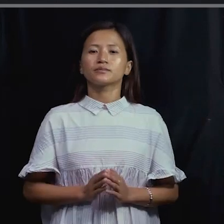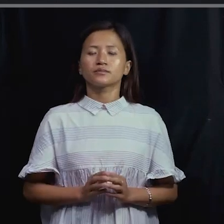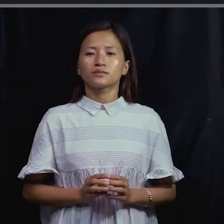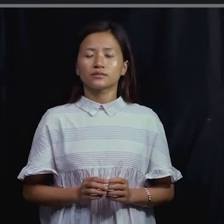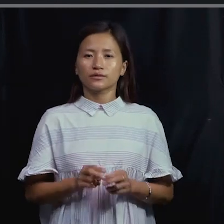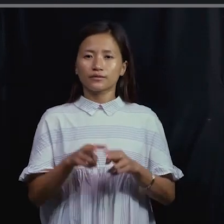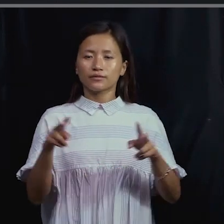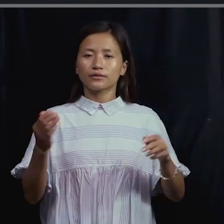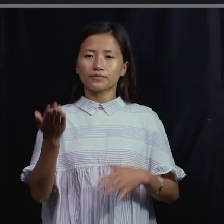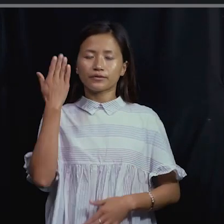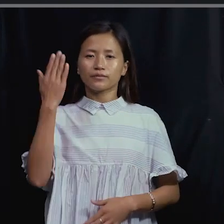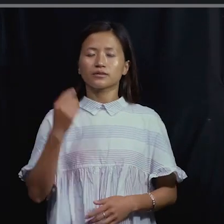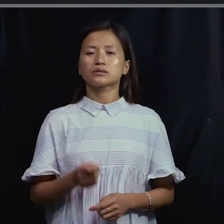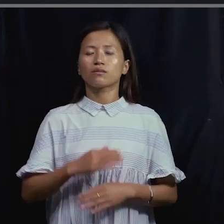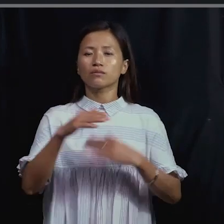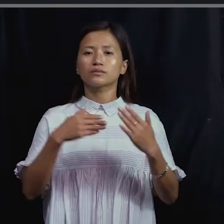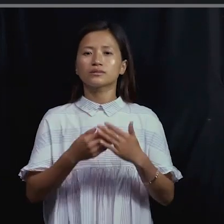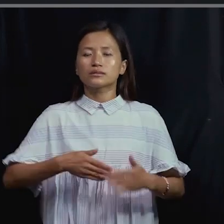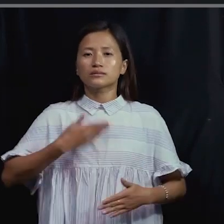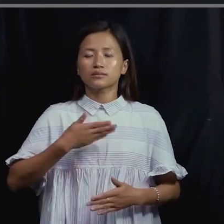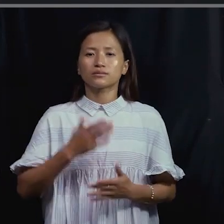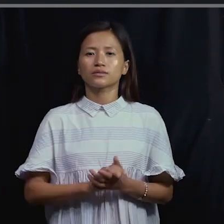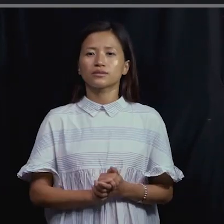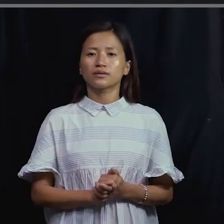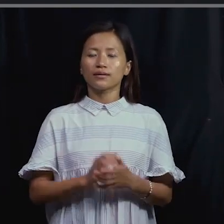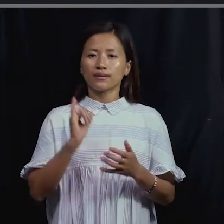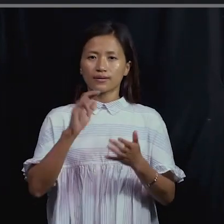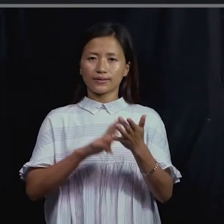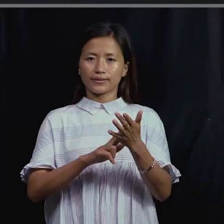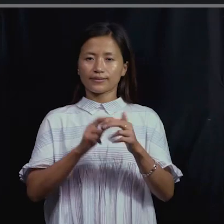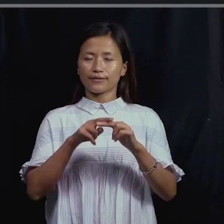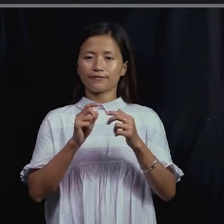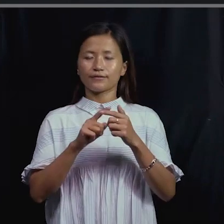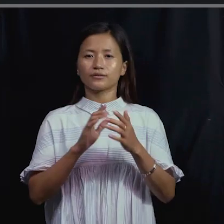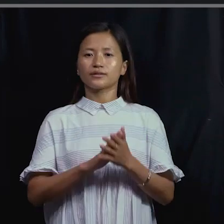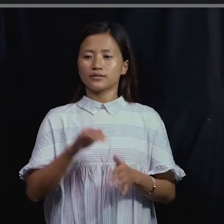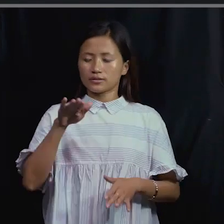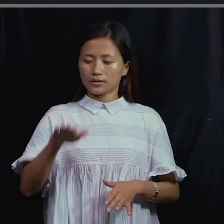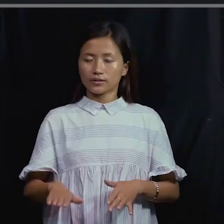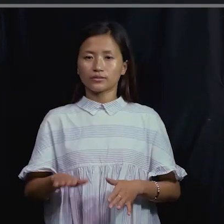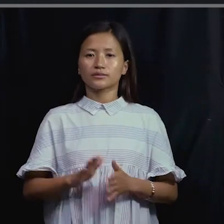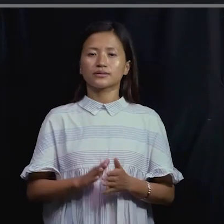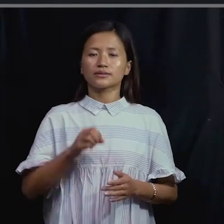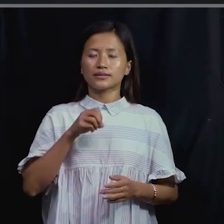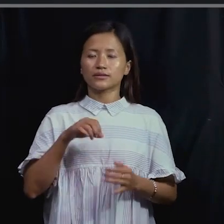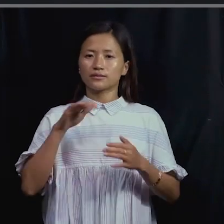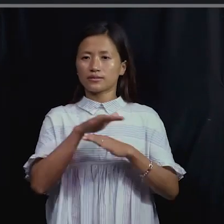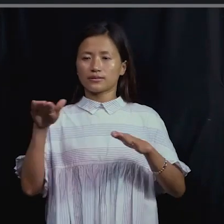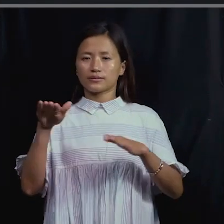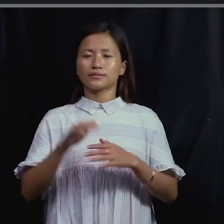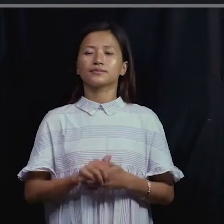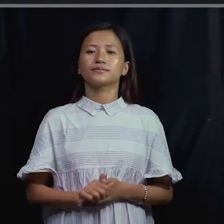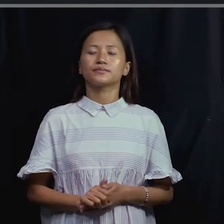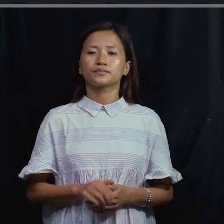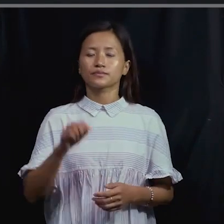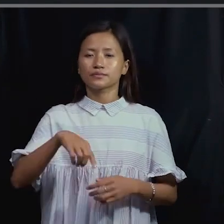then in the previous class we already dealt with infancy stage and then the childhood stage, isn't that? So now